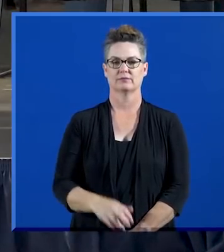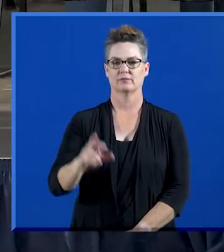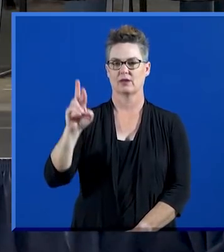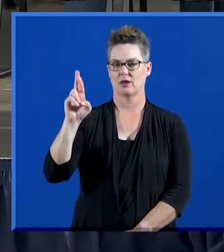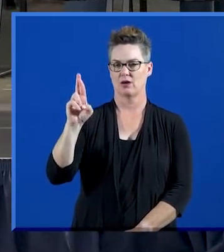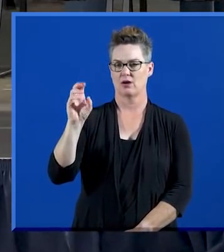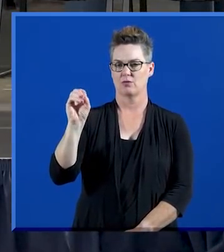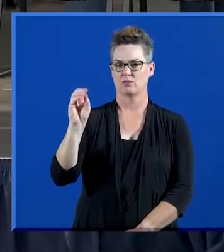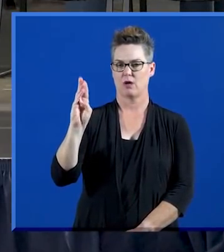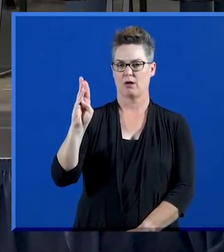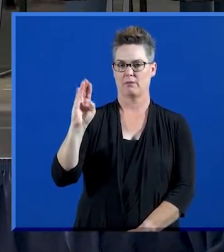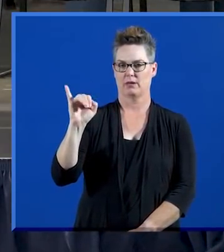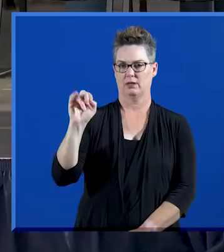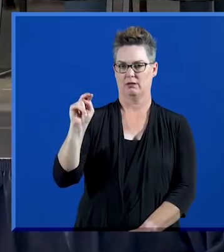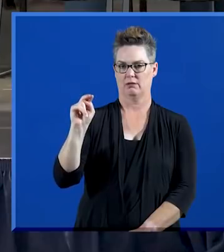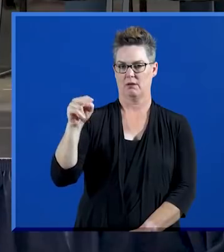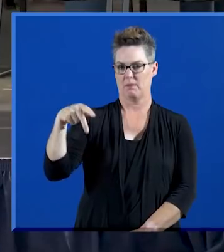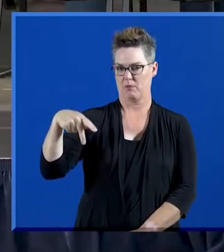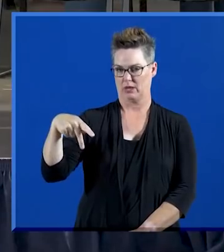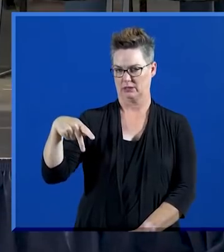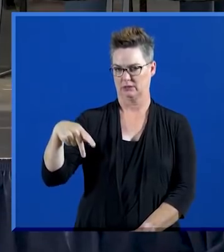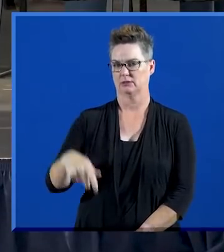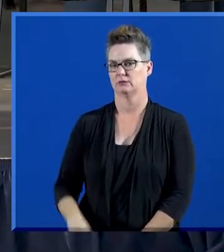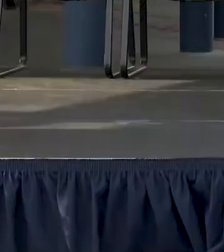Robin Price.